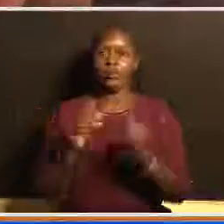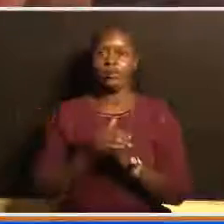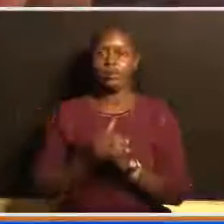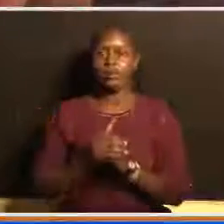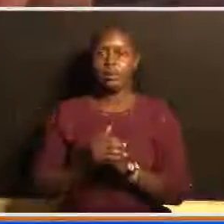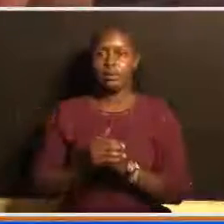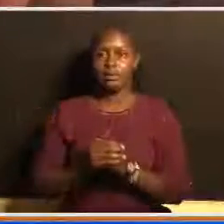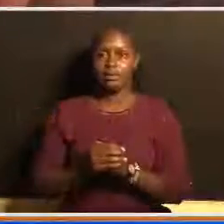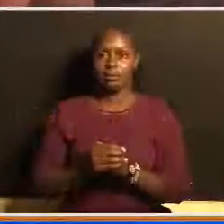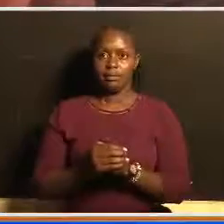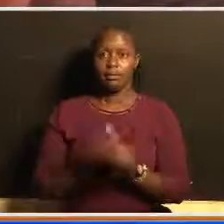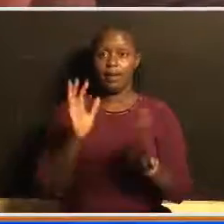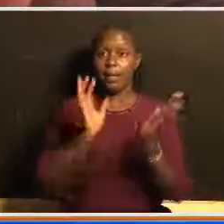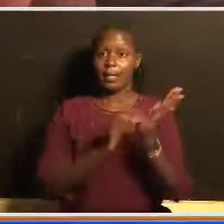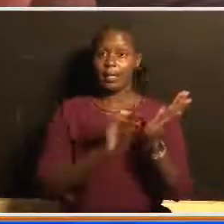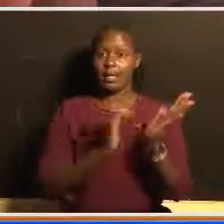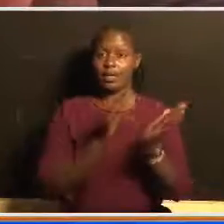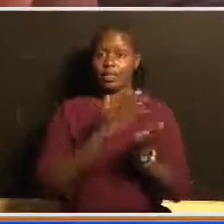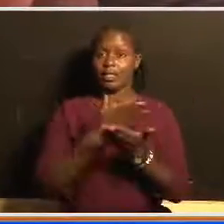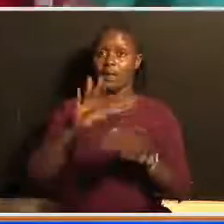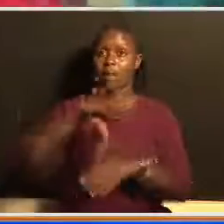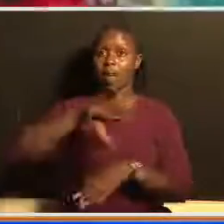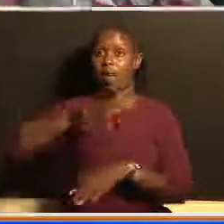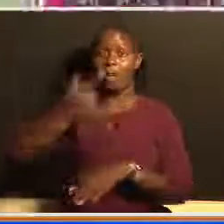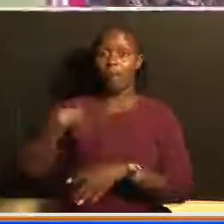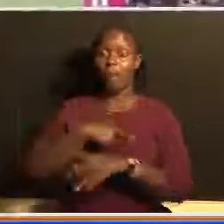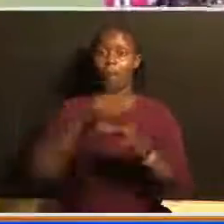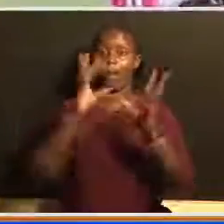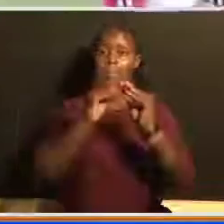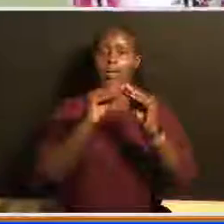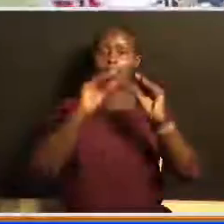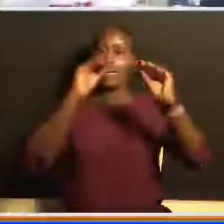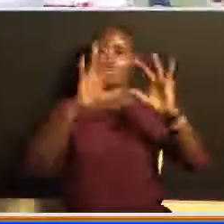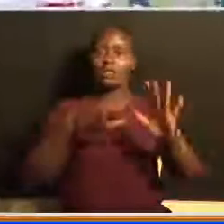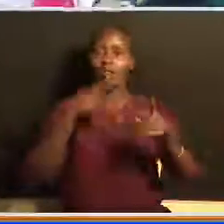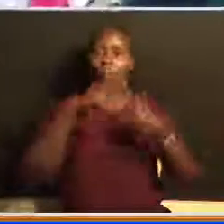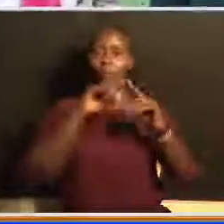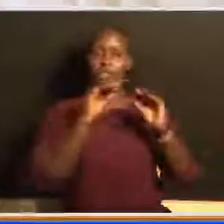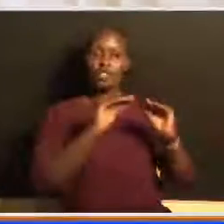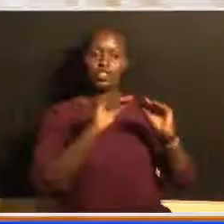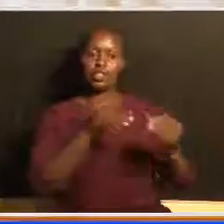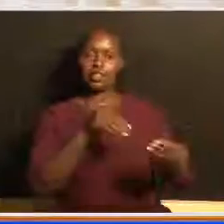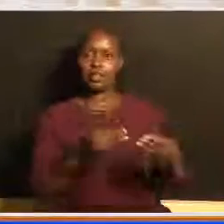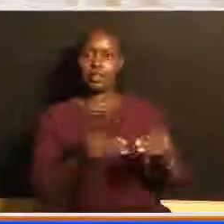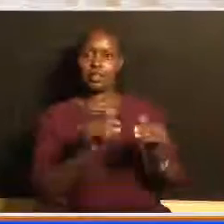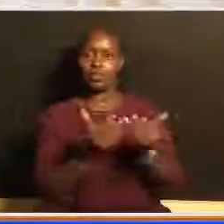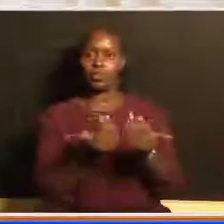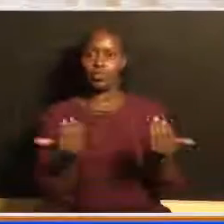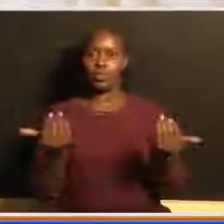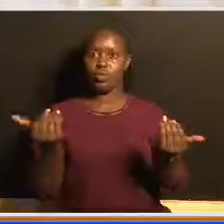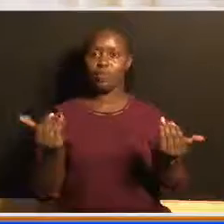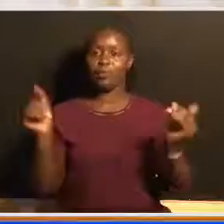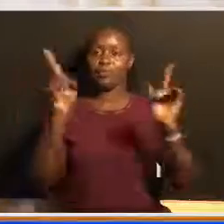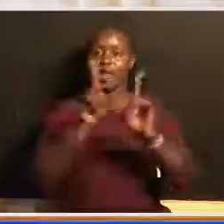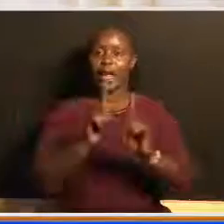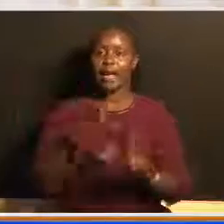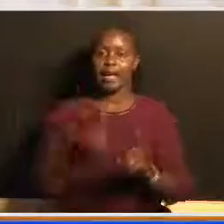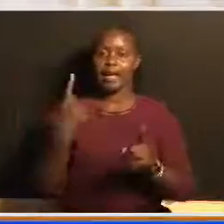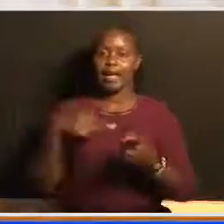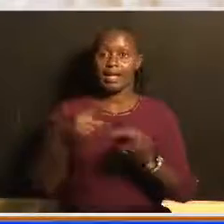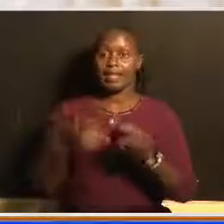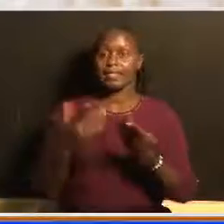In Machakos sub-county, we meet Mr. Ndunda, a teacher who educates students with disabilities. Kwa hivyo kama magonjwa